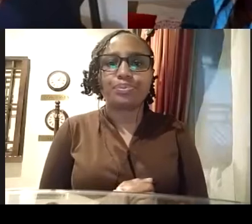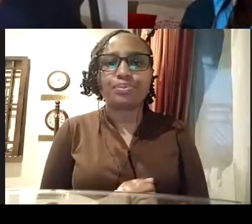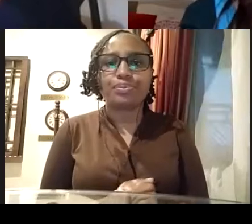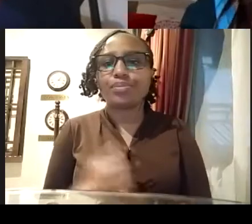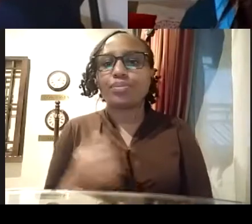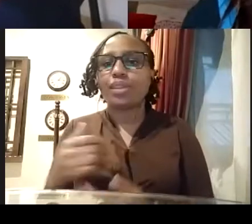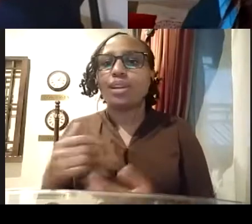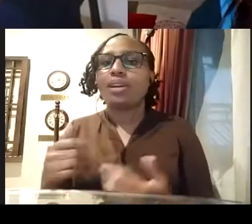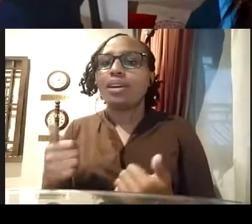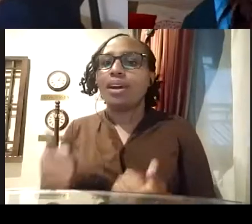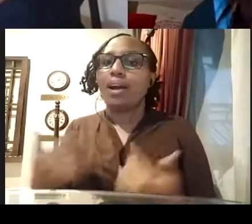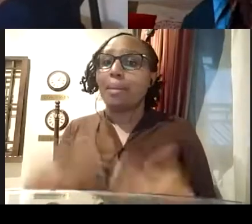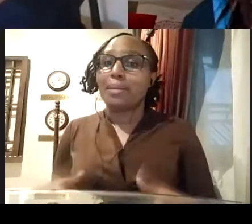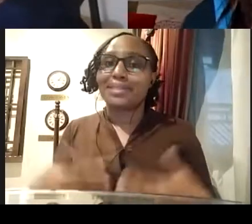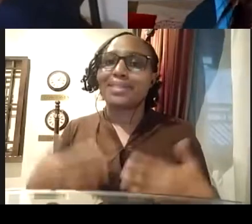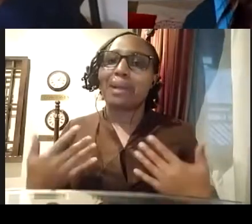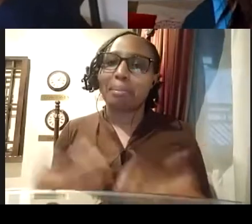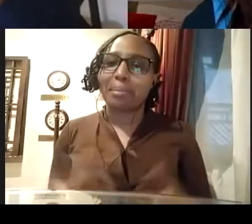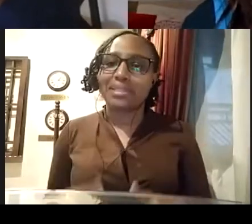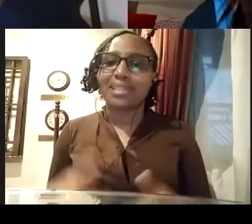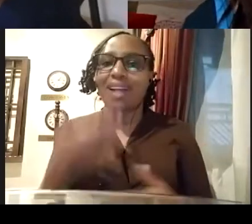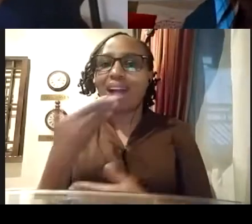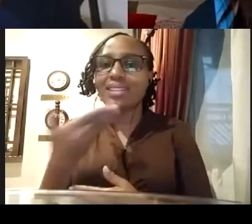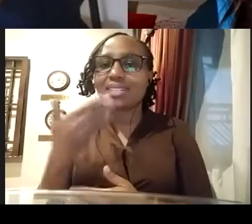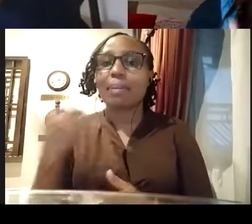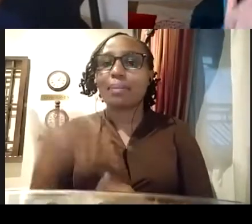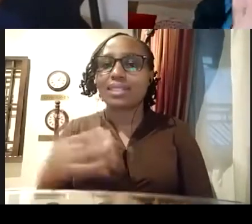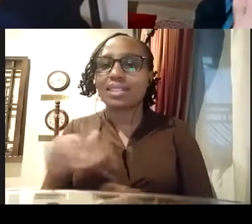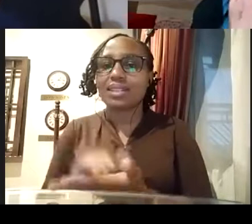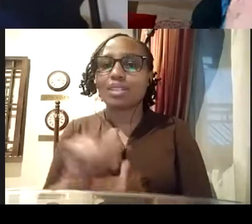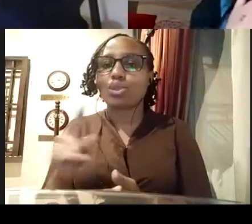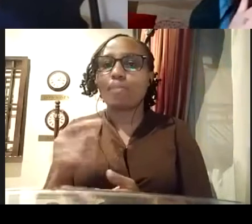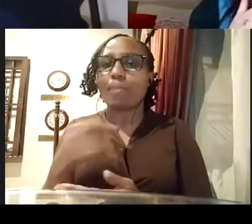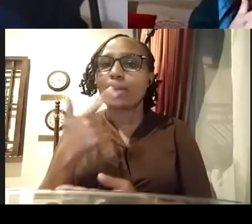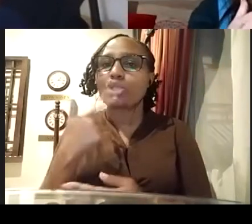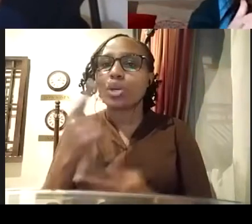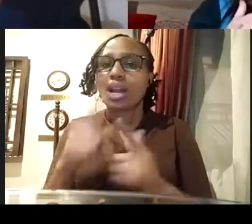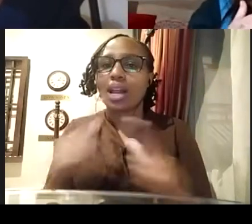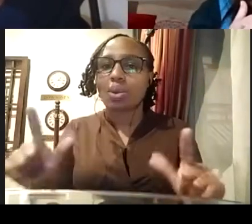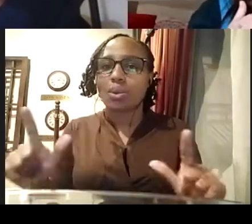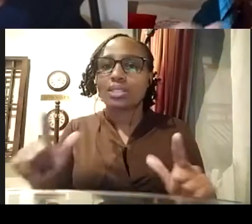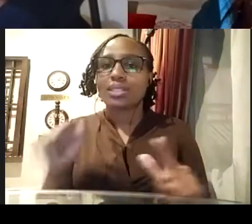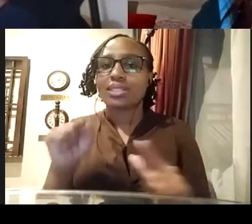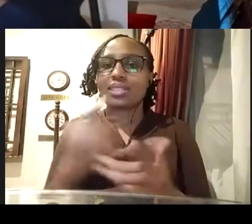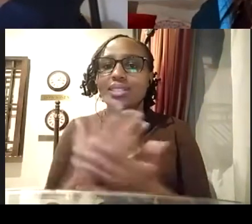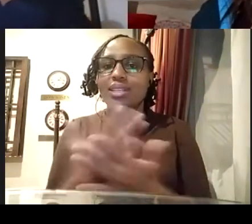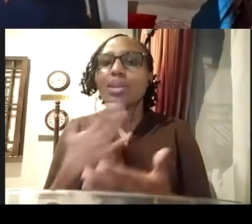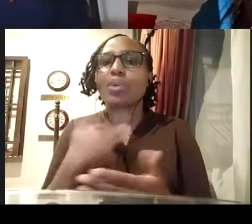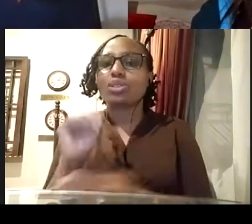Amazing answers. And amazing that you actually mentioned language there, because that was something I wanted to ask you about as